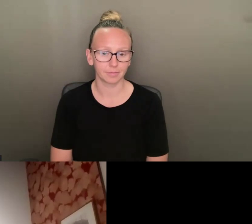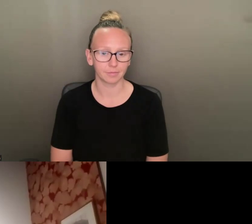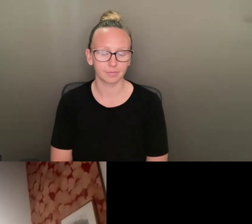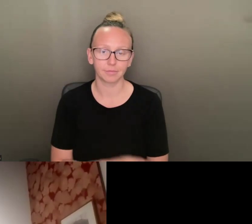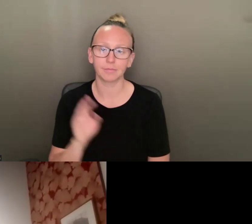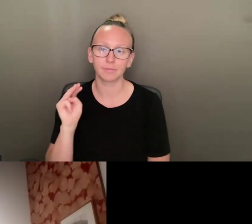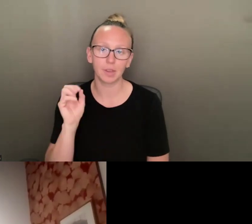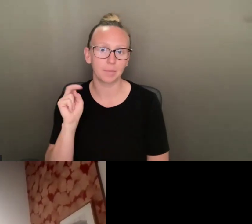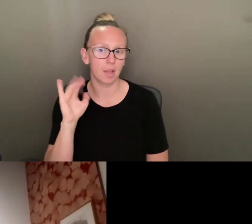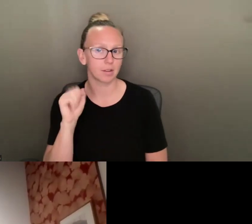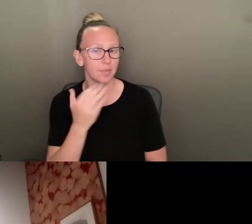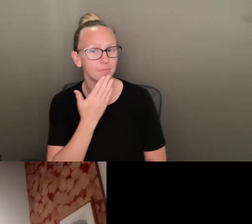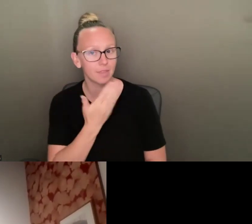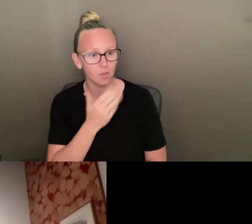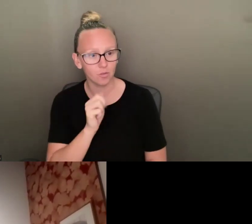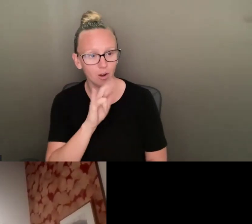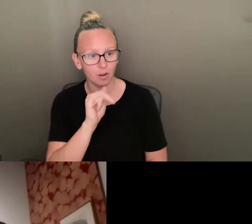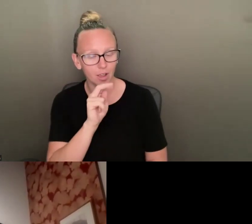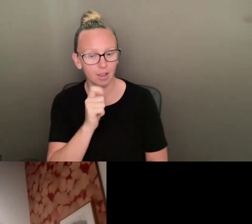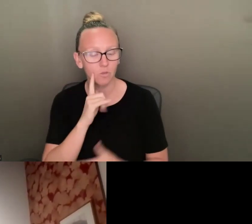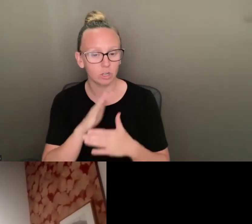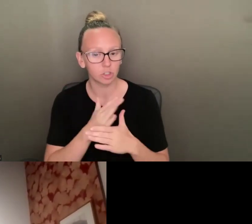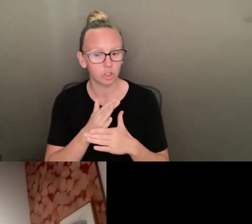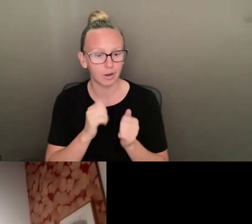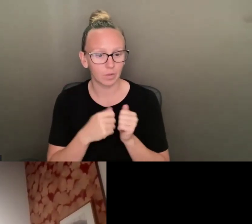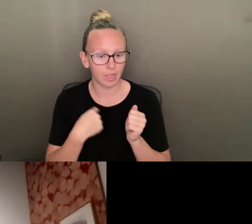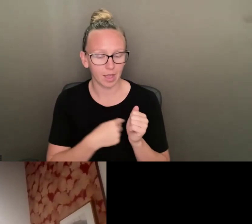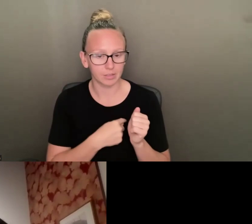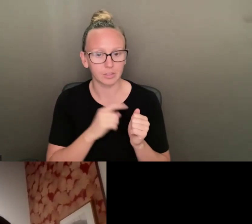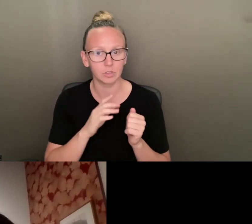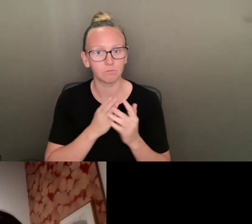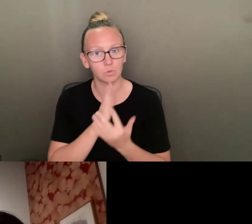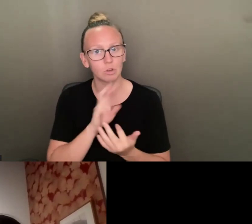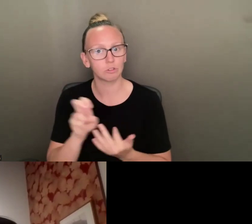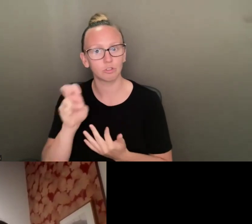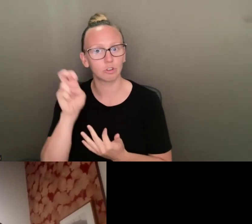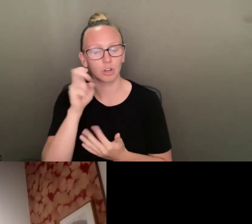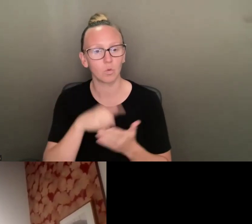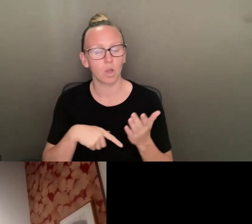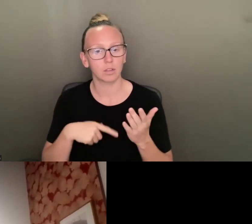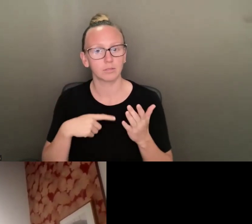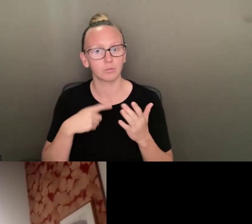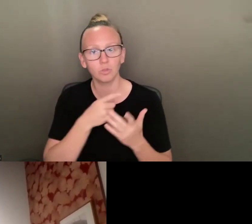Thank you, Ariana, for sharing with us for your journey, what has been